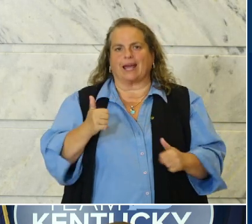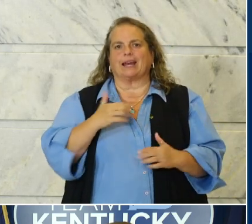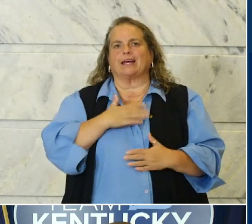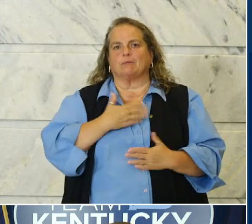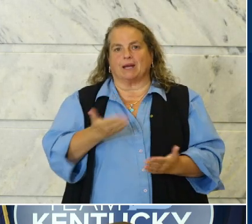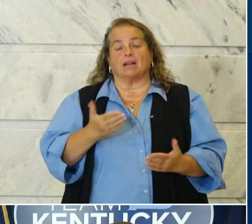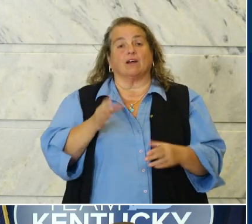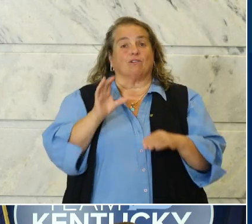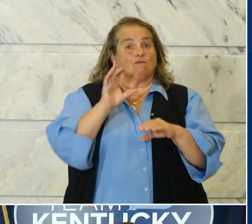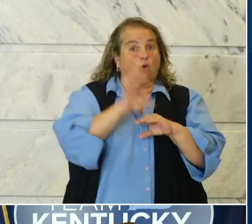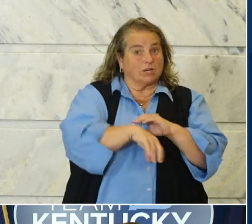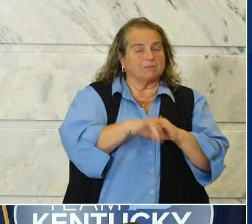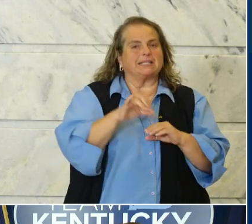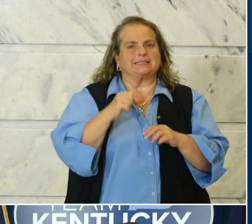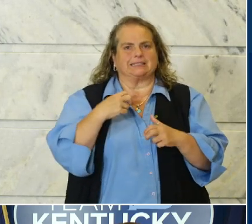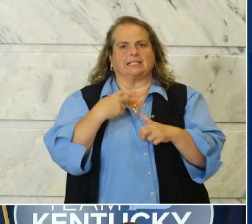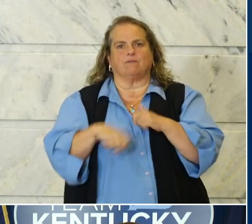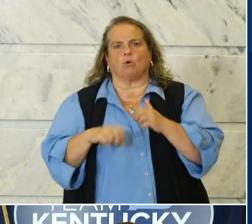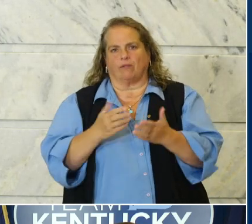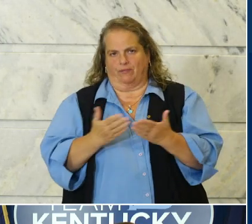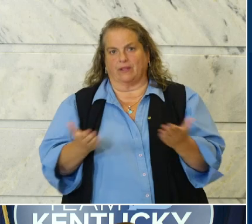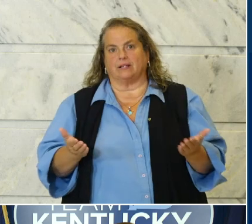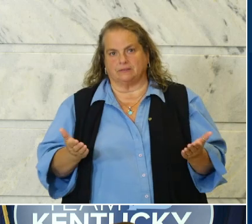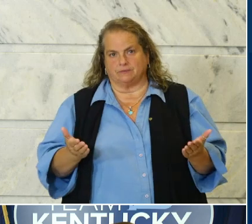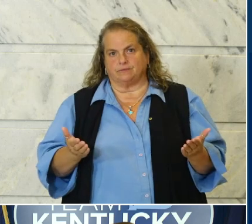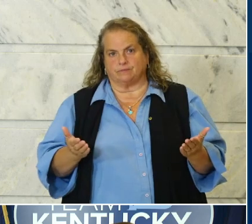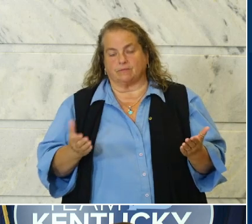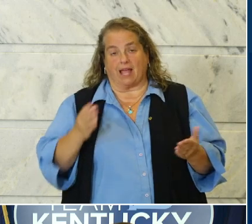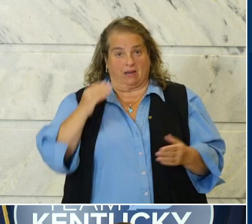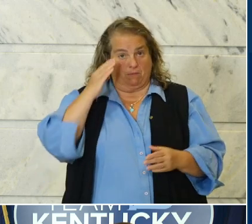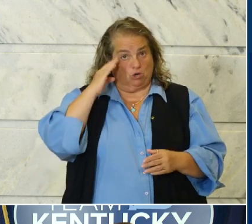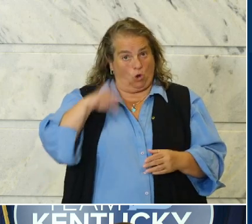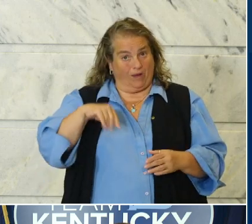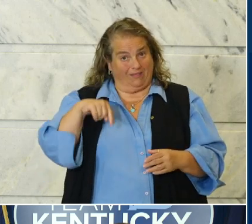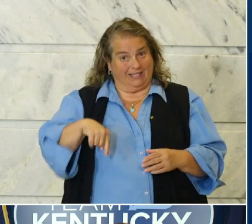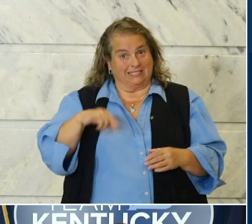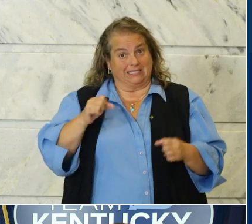difficult thing, but knowing that this is happening